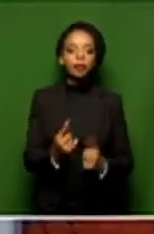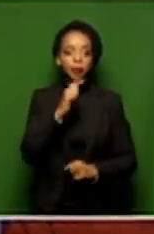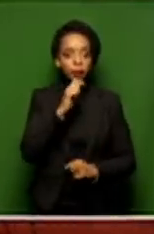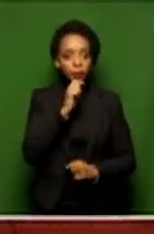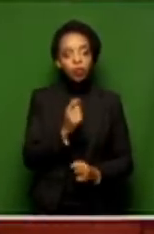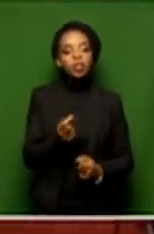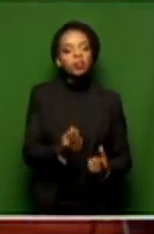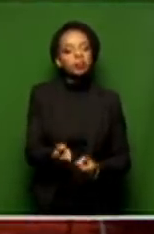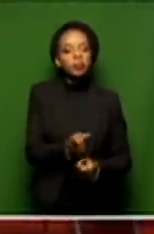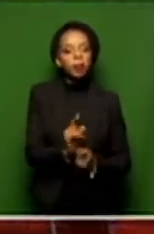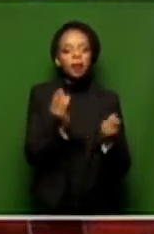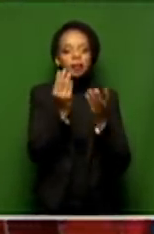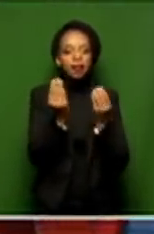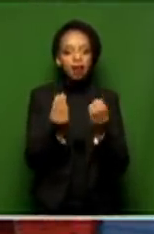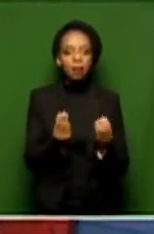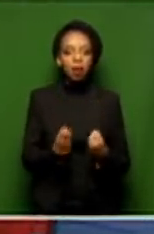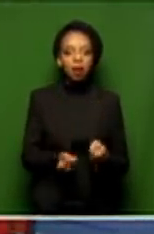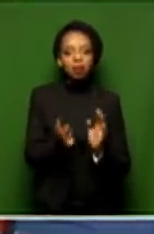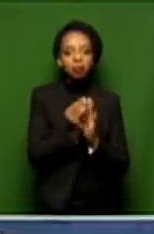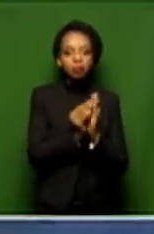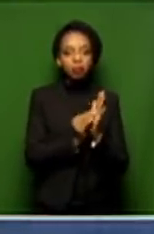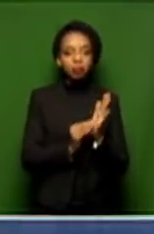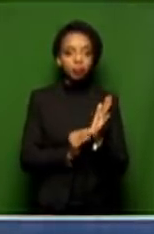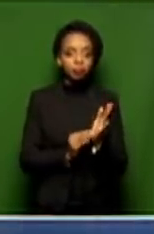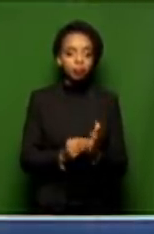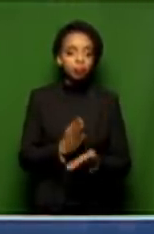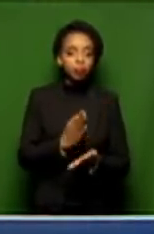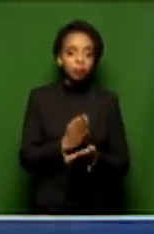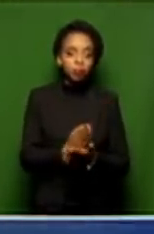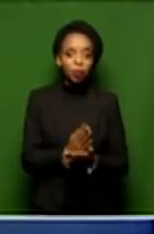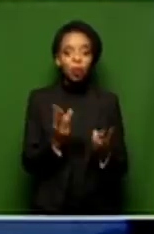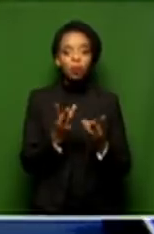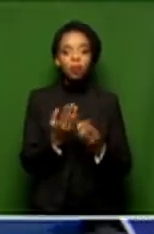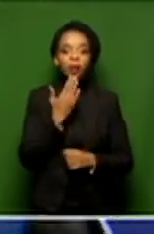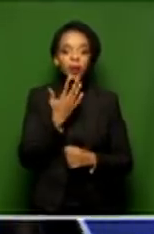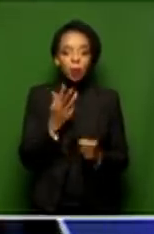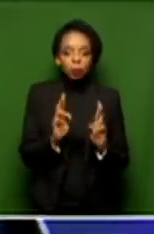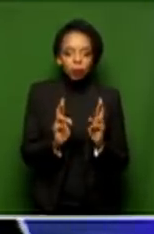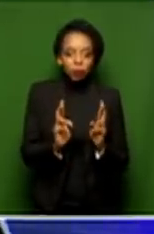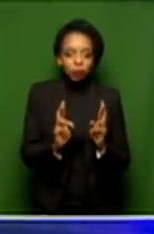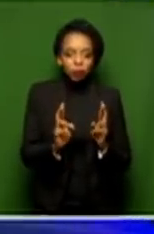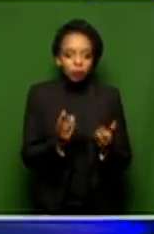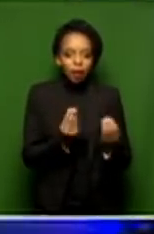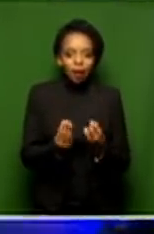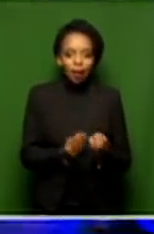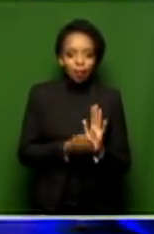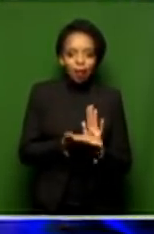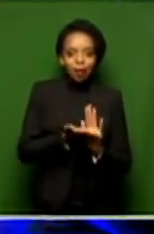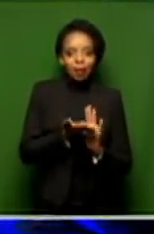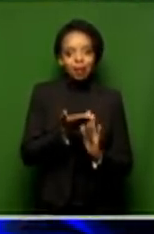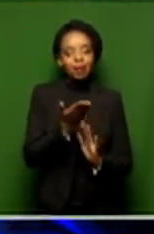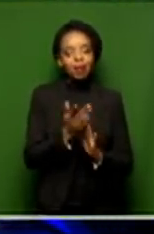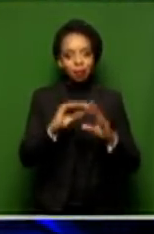number crunching. And I'm sure much a sleepless night has been had by those who are hoping that the numbers will stack up. But we'll find out whether